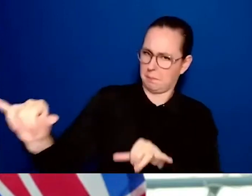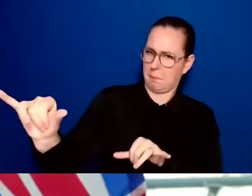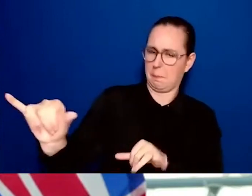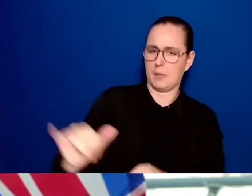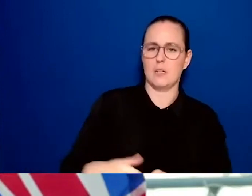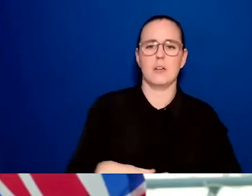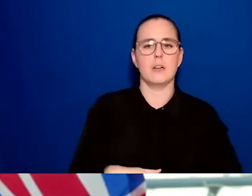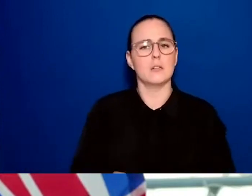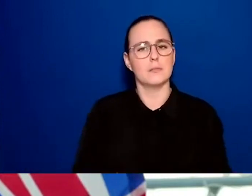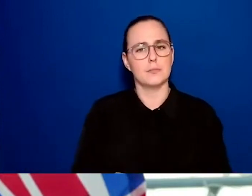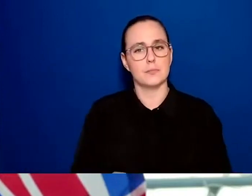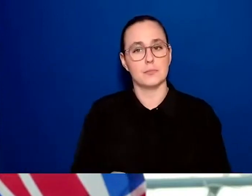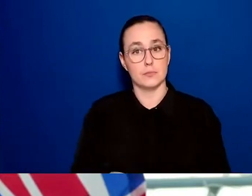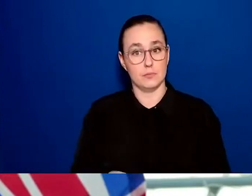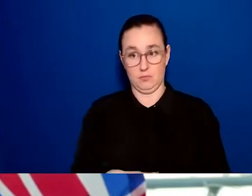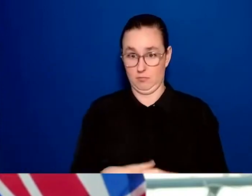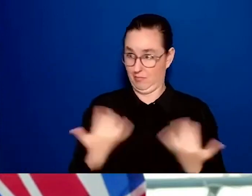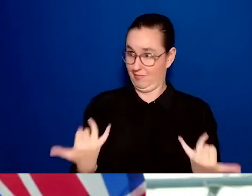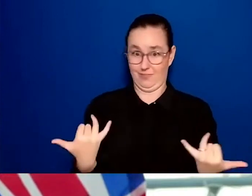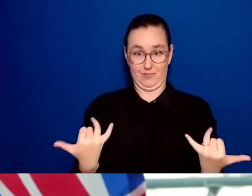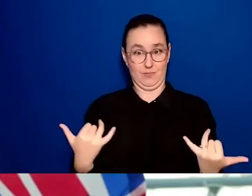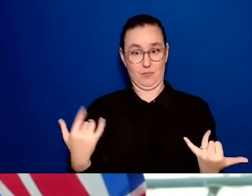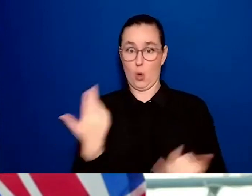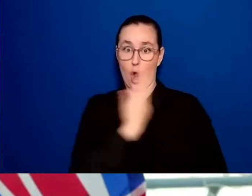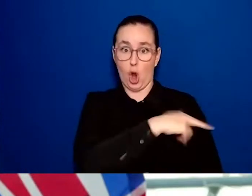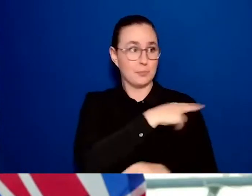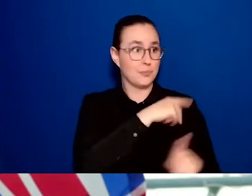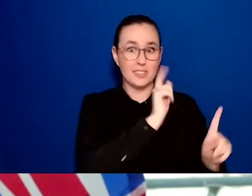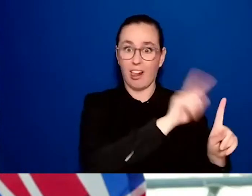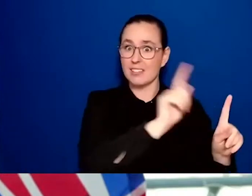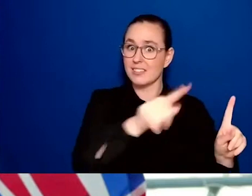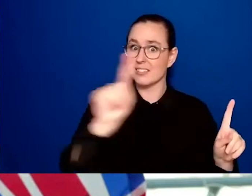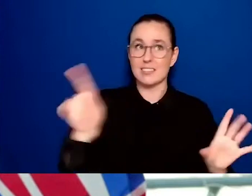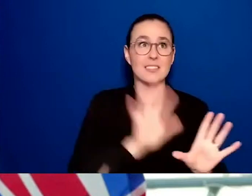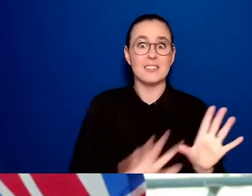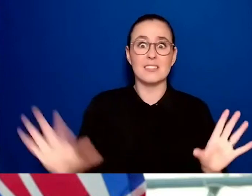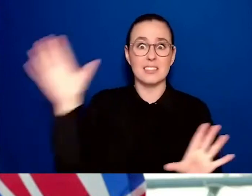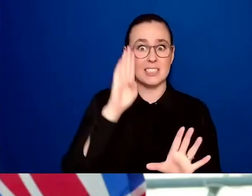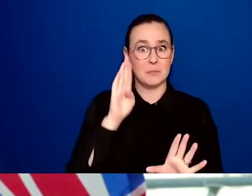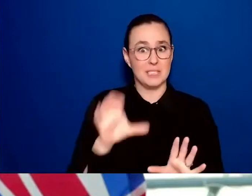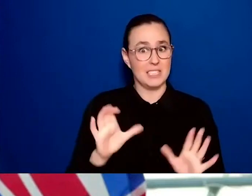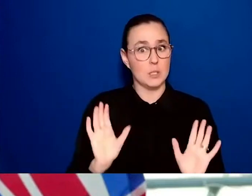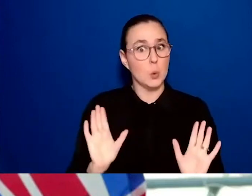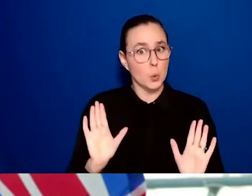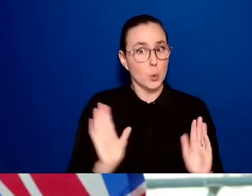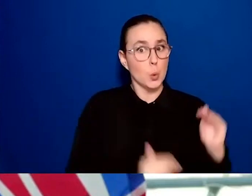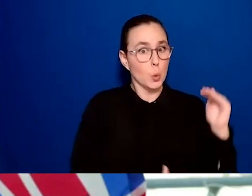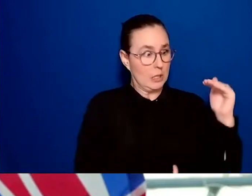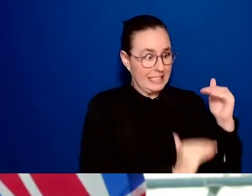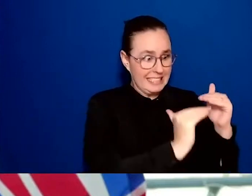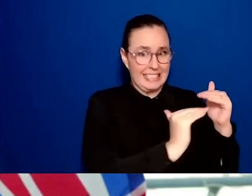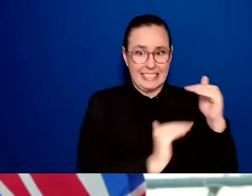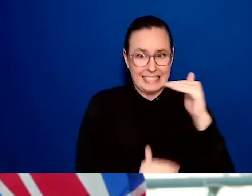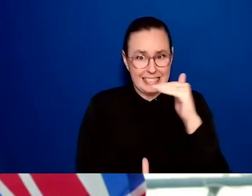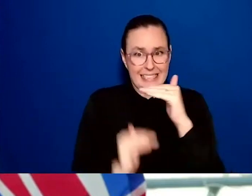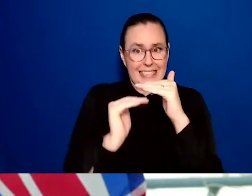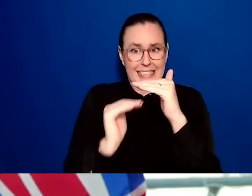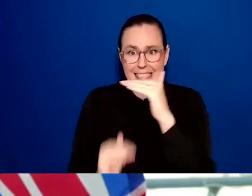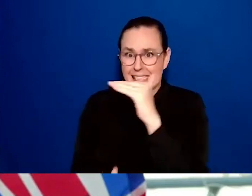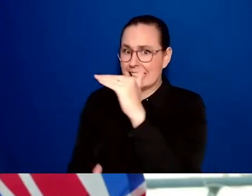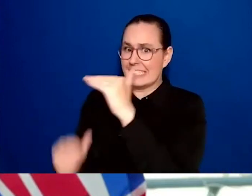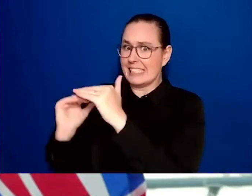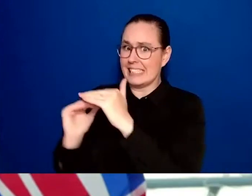burden is being felt across the province. Our emergency departments, our ICUs are filling up,